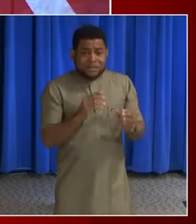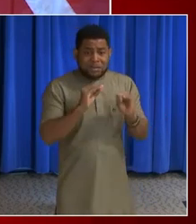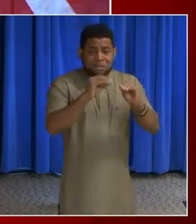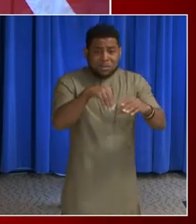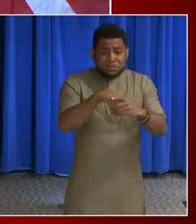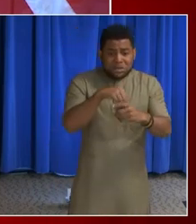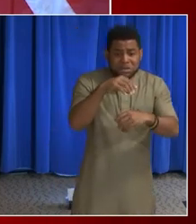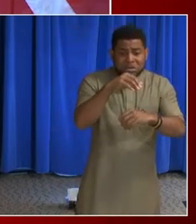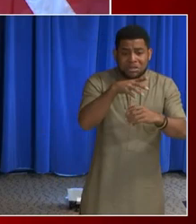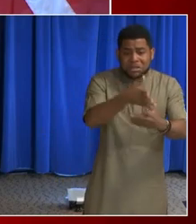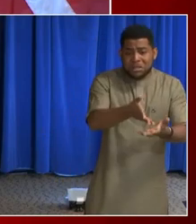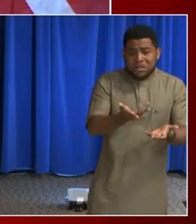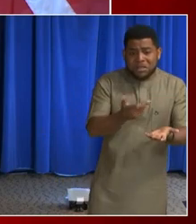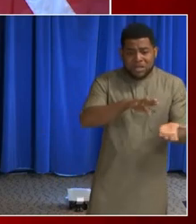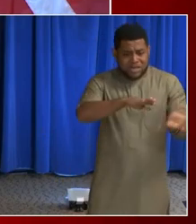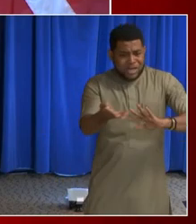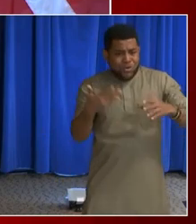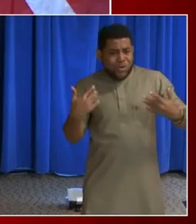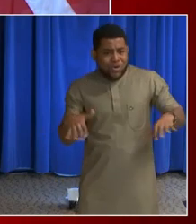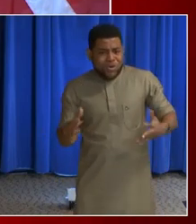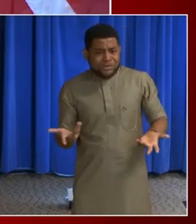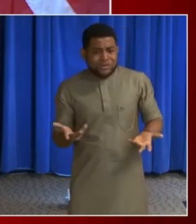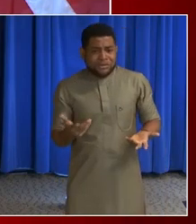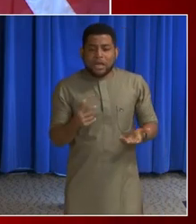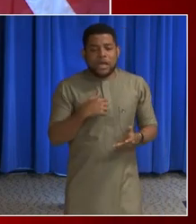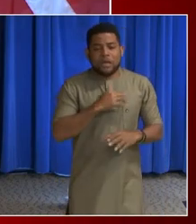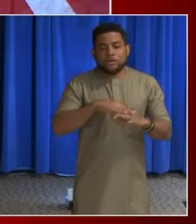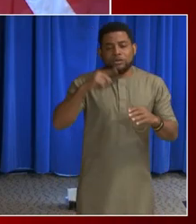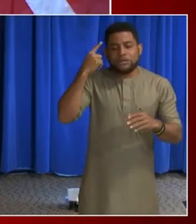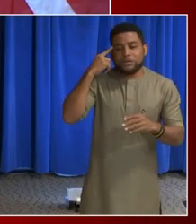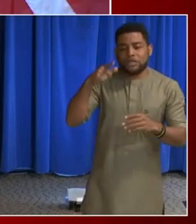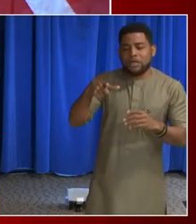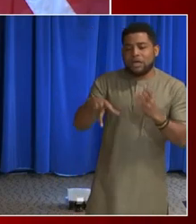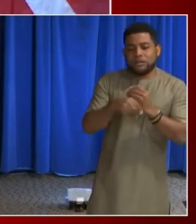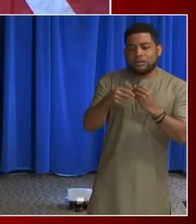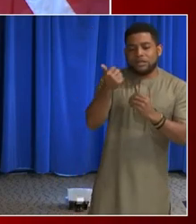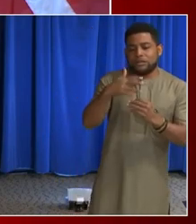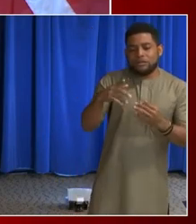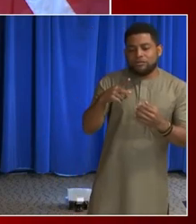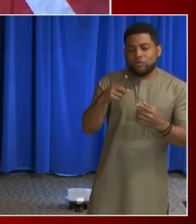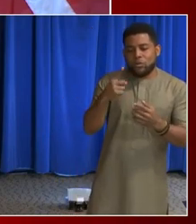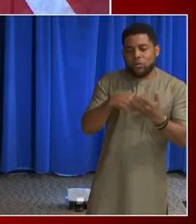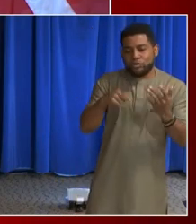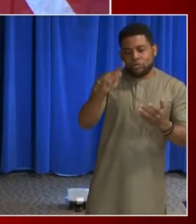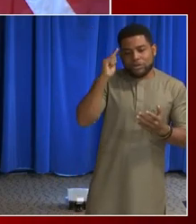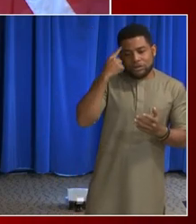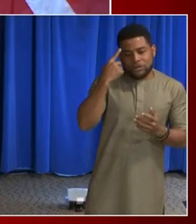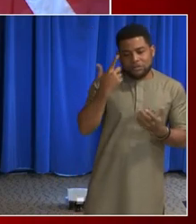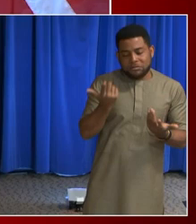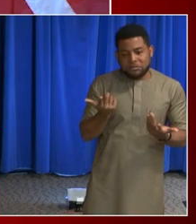He was handcuffed, put in the ambulance. He was dead already. I don't think I can add anything else to what the chief has said on that.